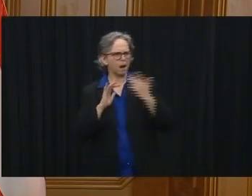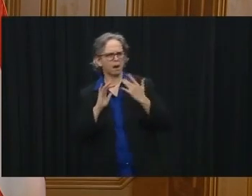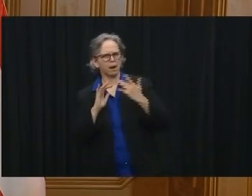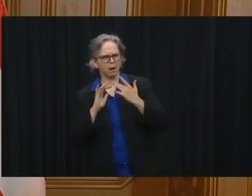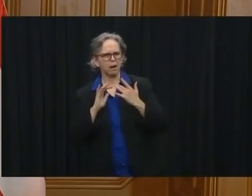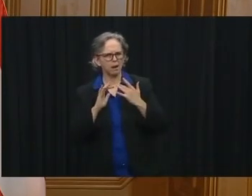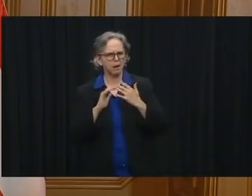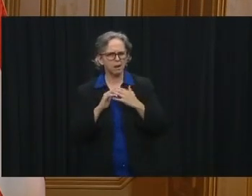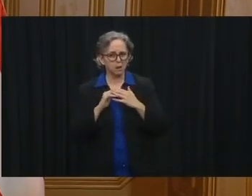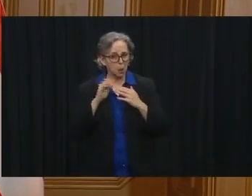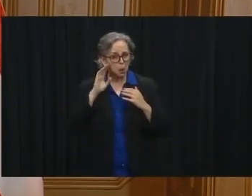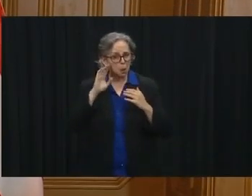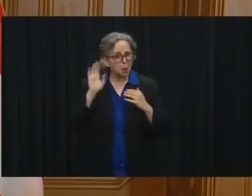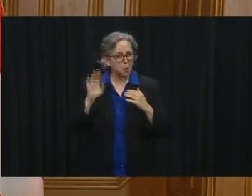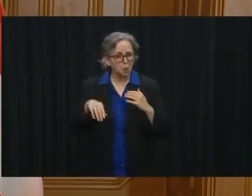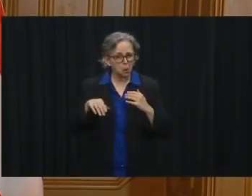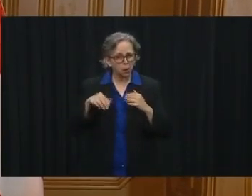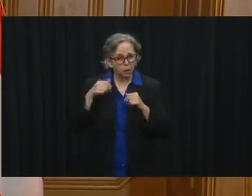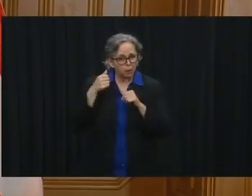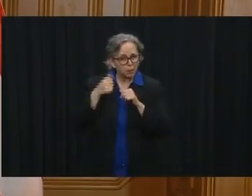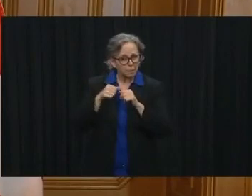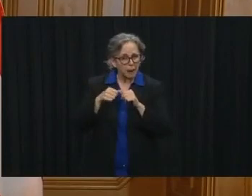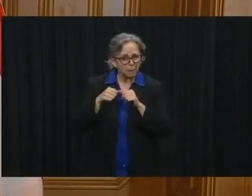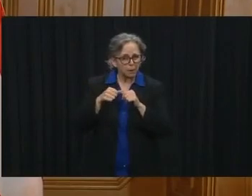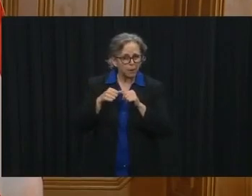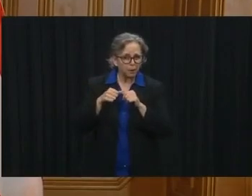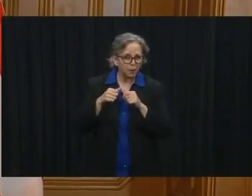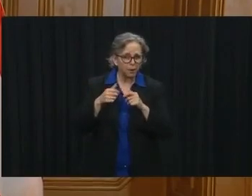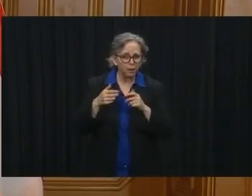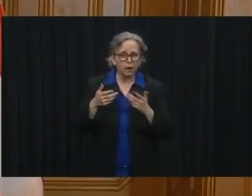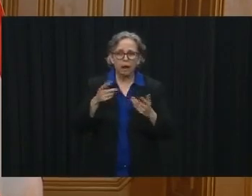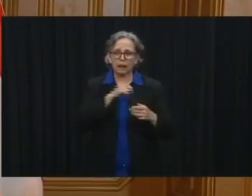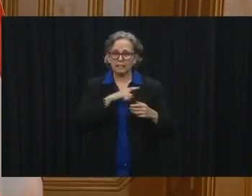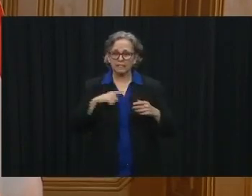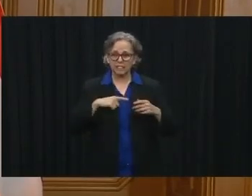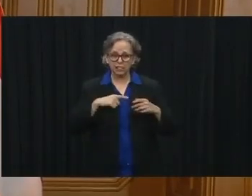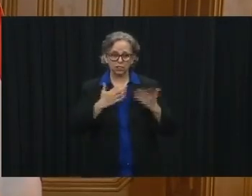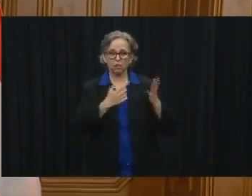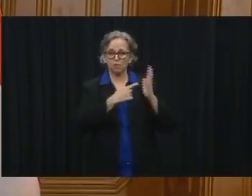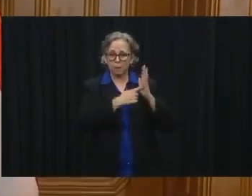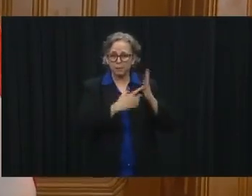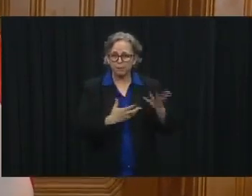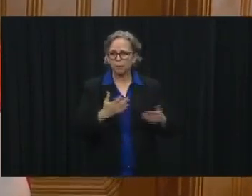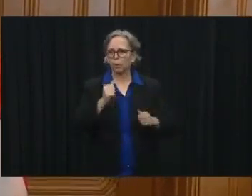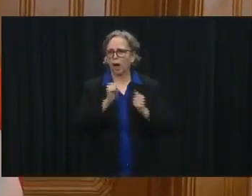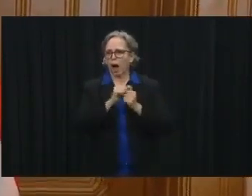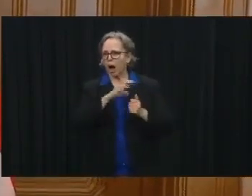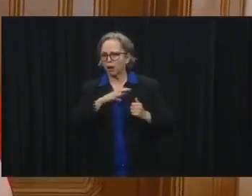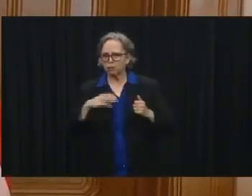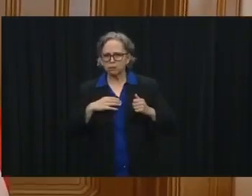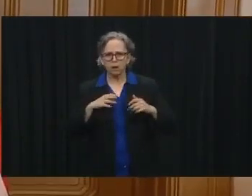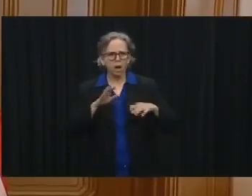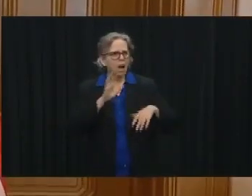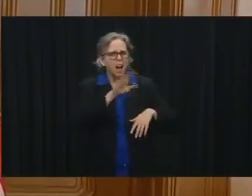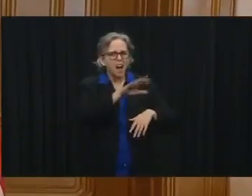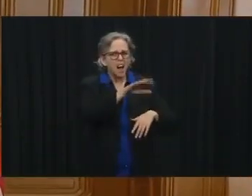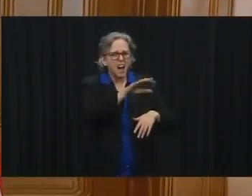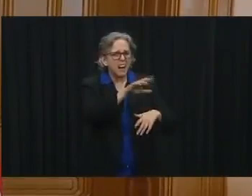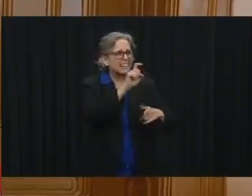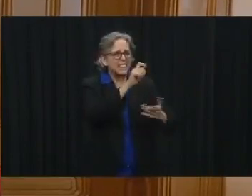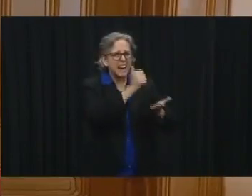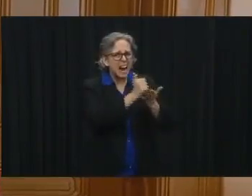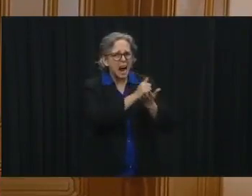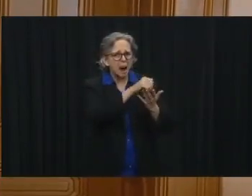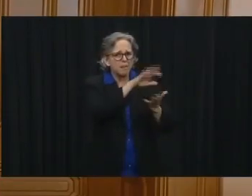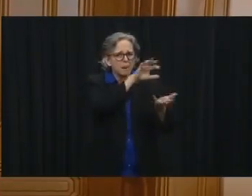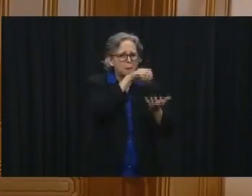your member of the General Assembly, your congressman, and offered to help in any number of ways. Some